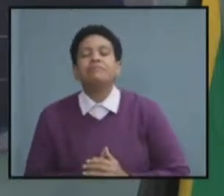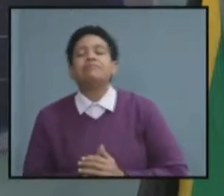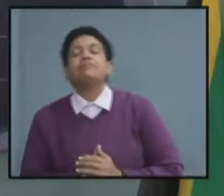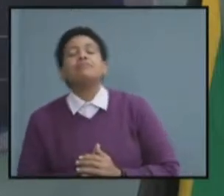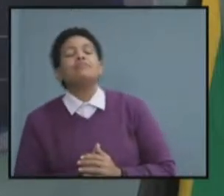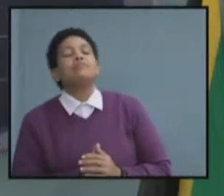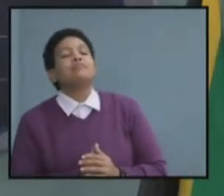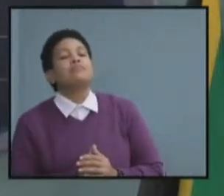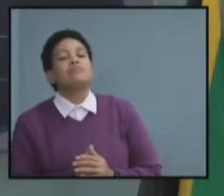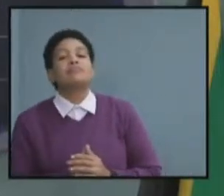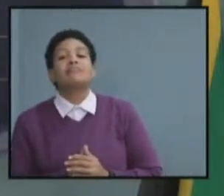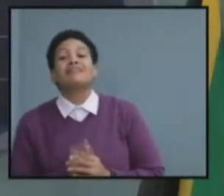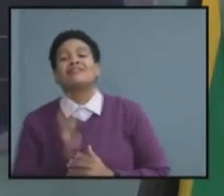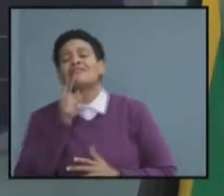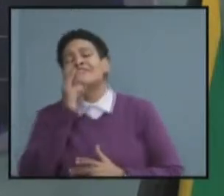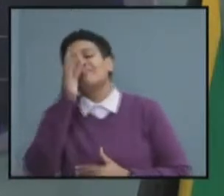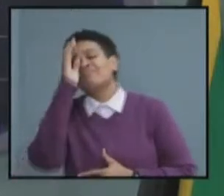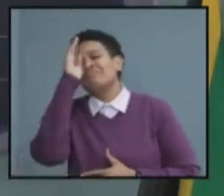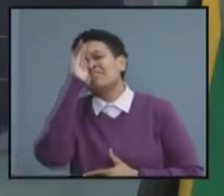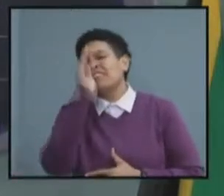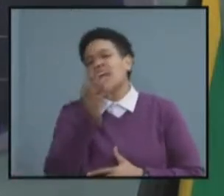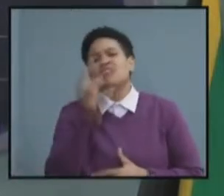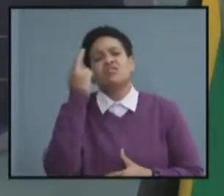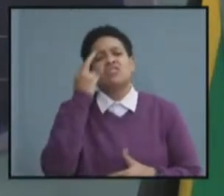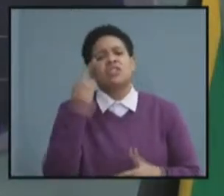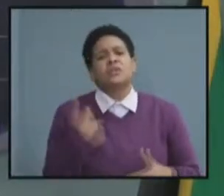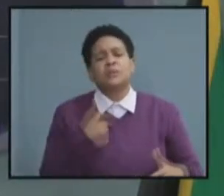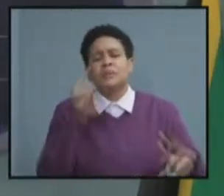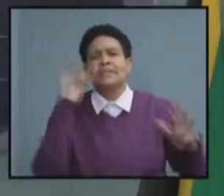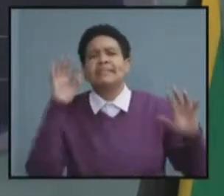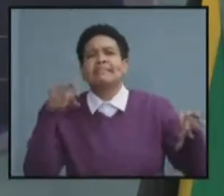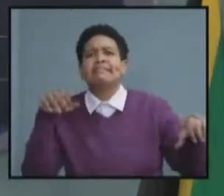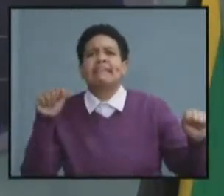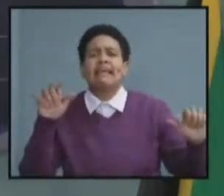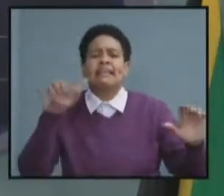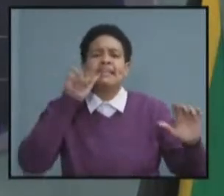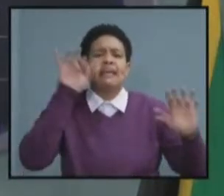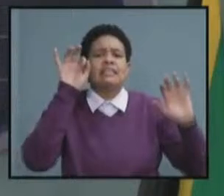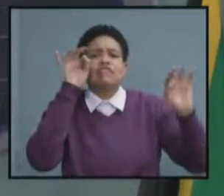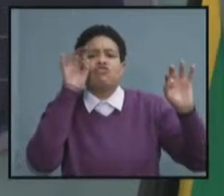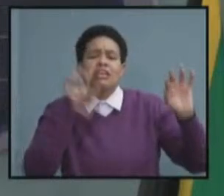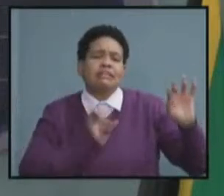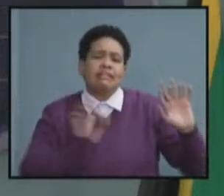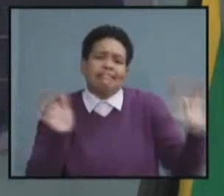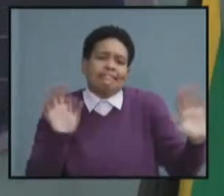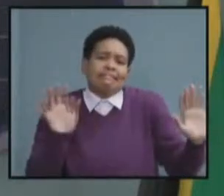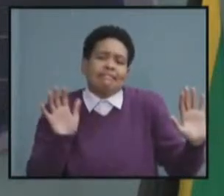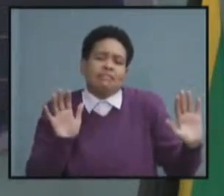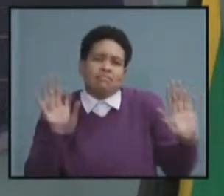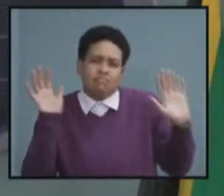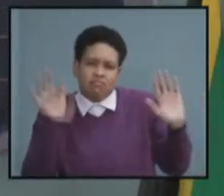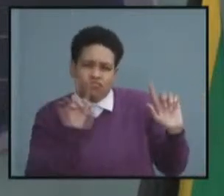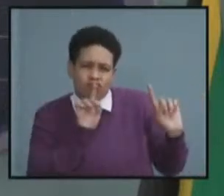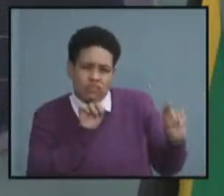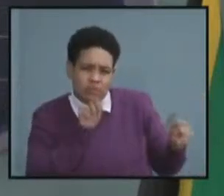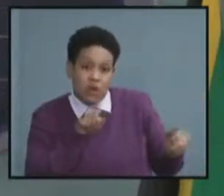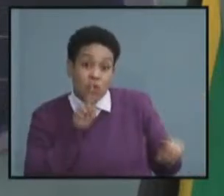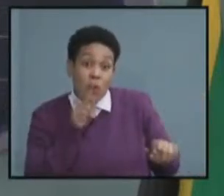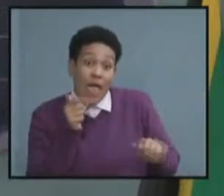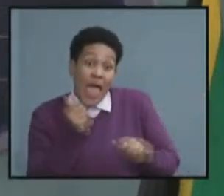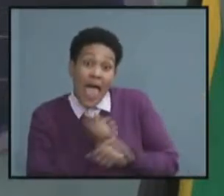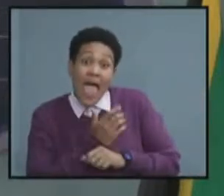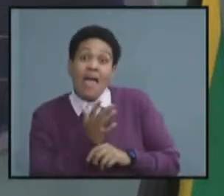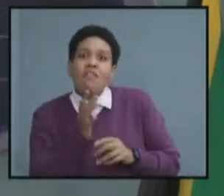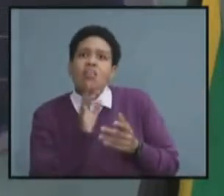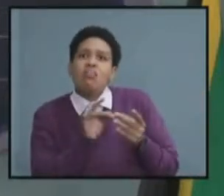for deliberate reasons, we have decided not to distract ourselves in responding to every